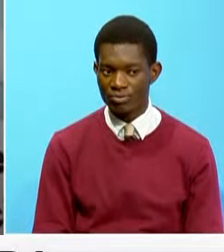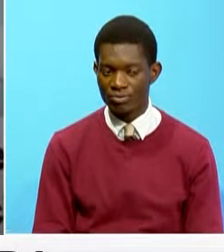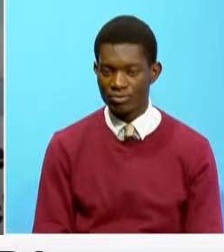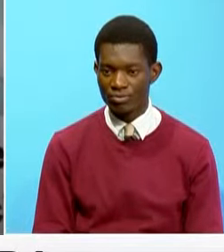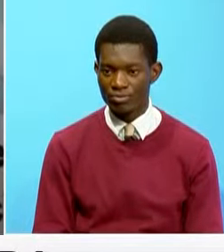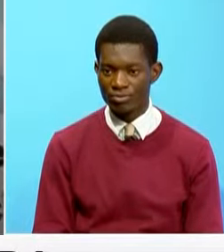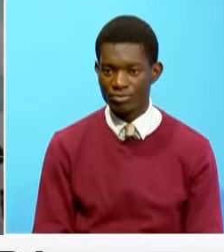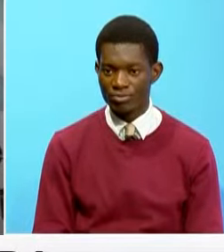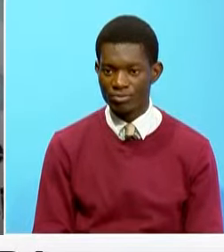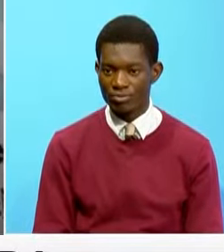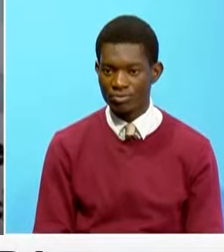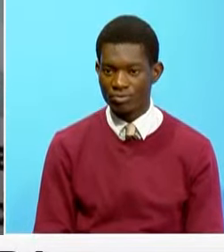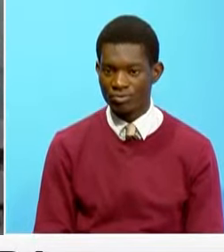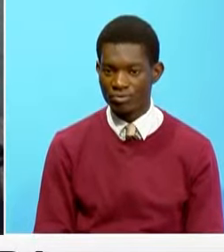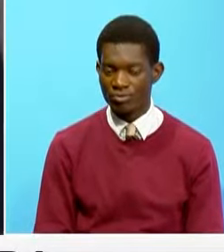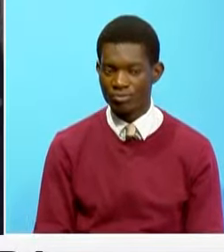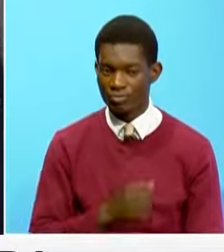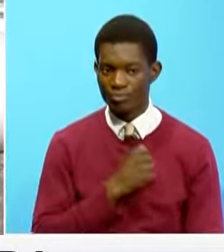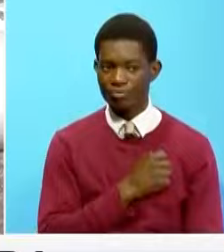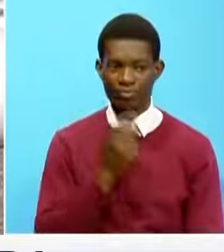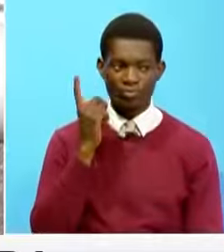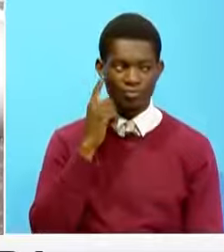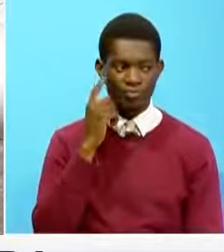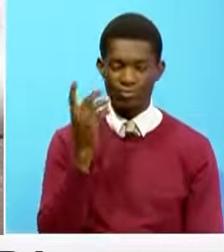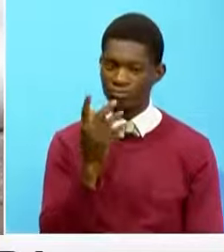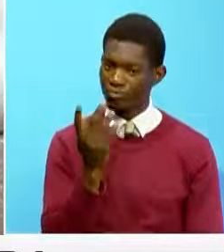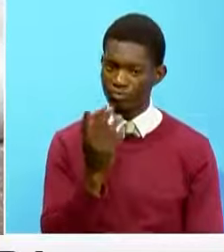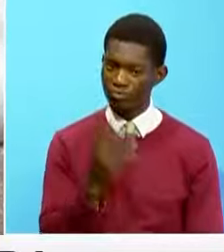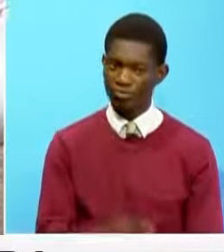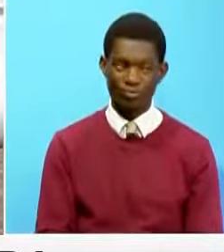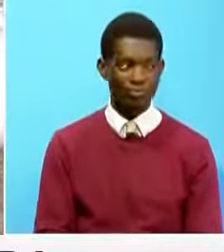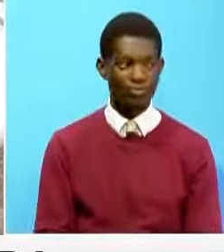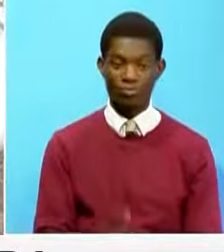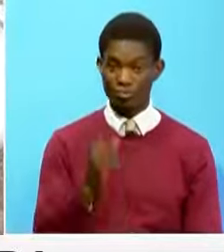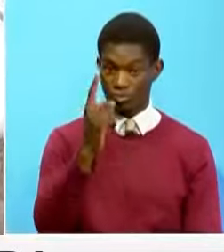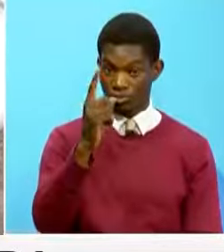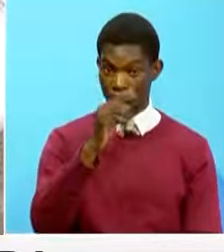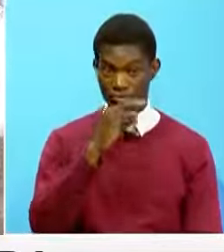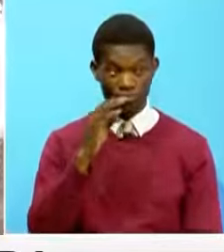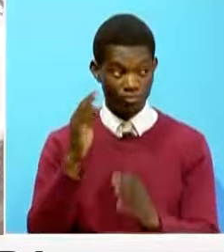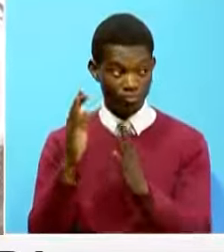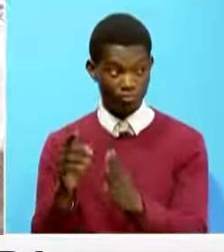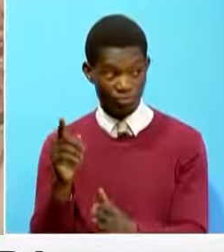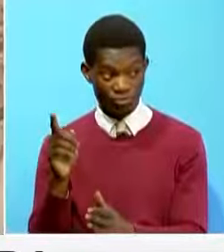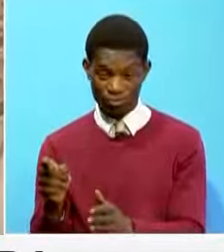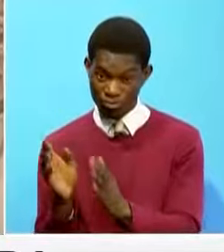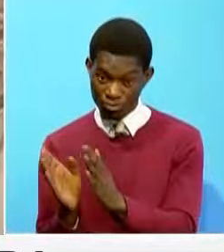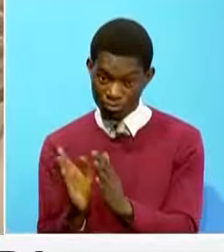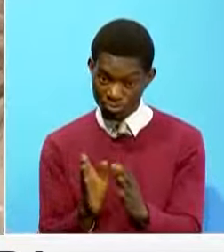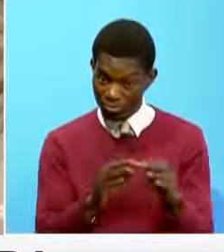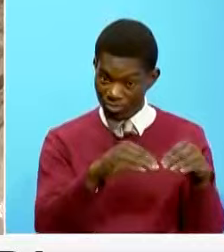maybe tomorrow all the satellites will be operating. And one of the farmers who was found preparing his grains ahead of the